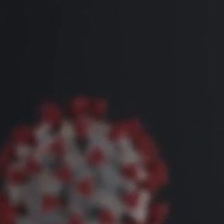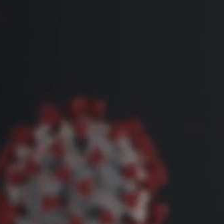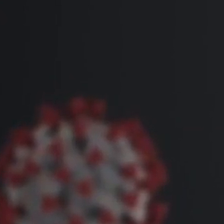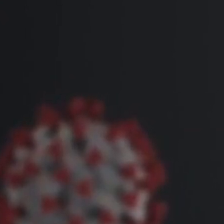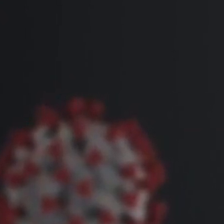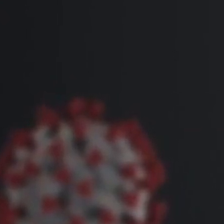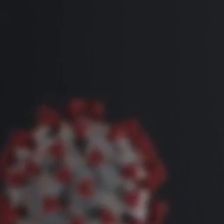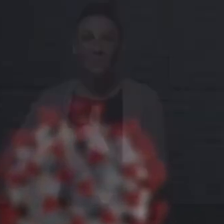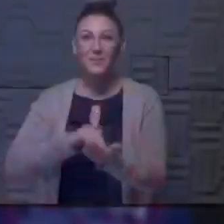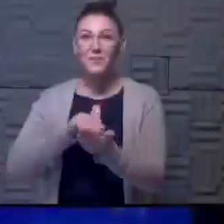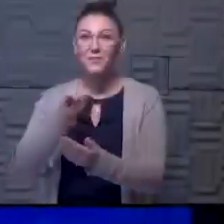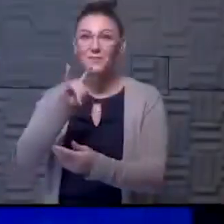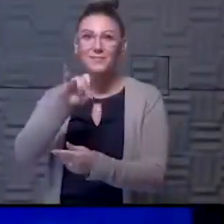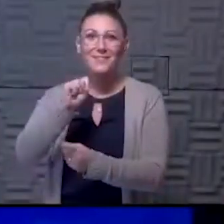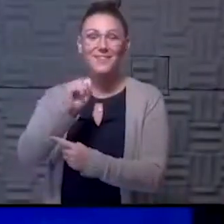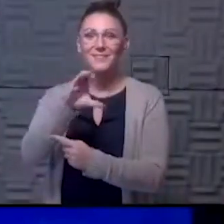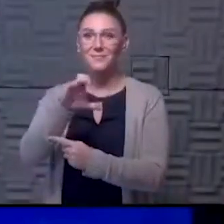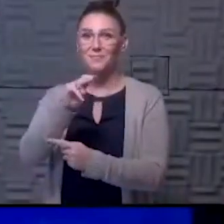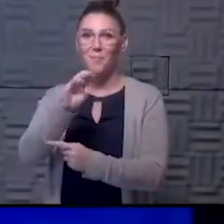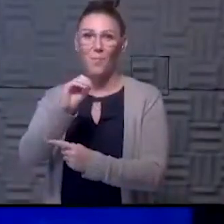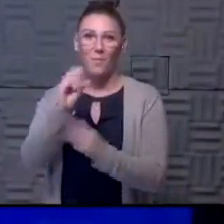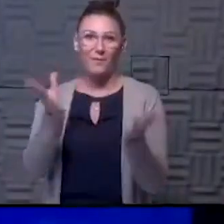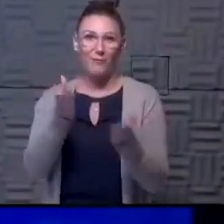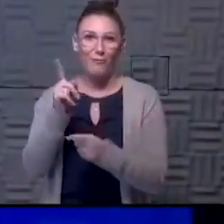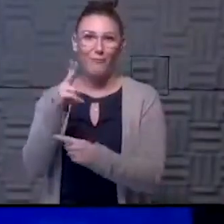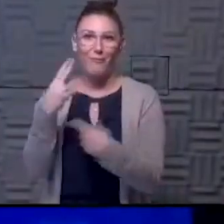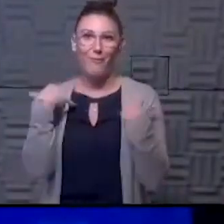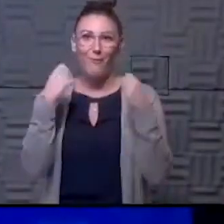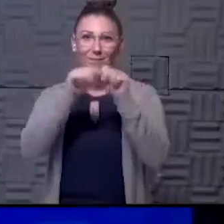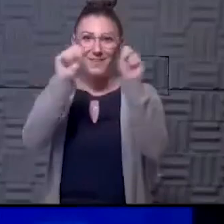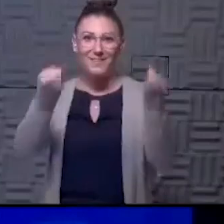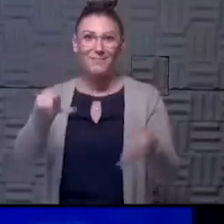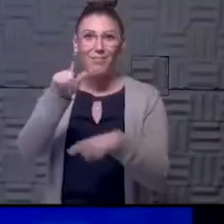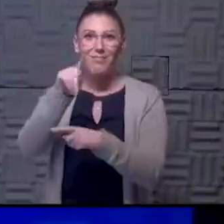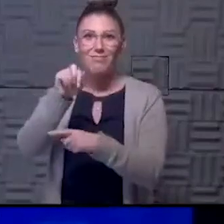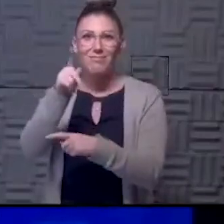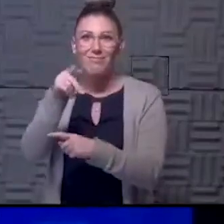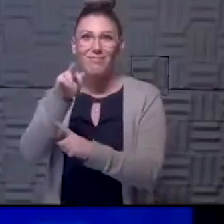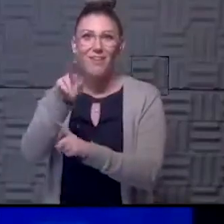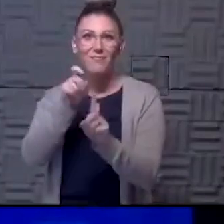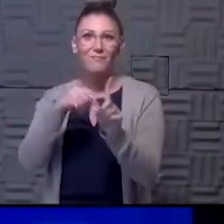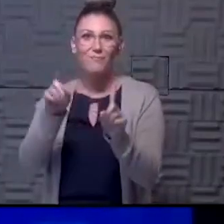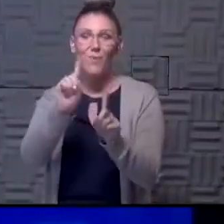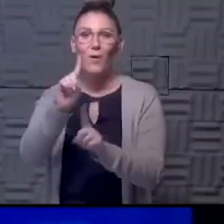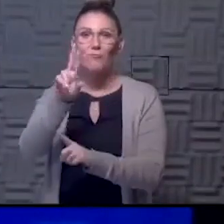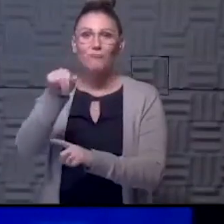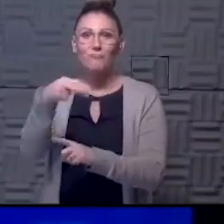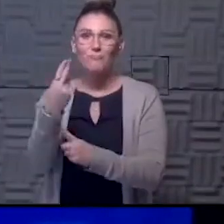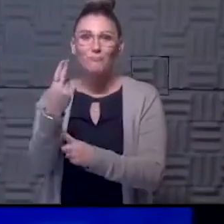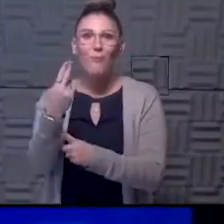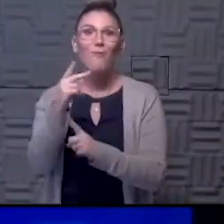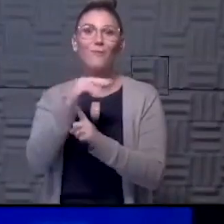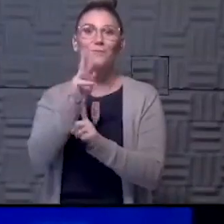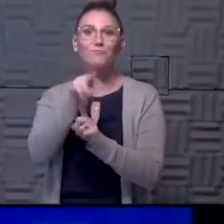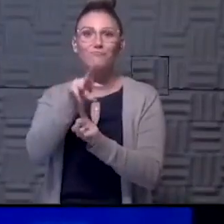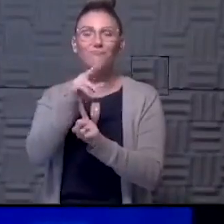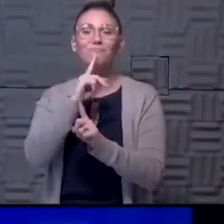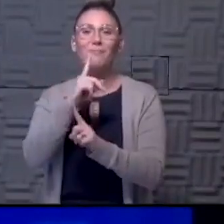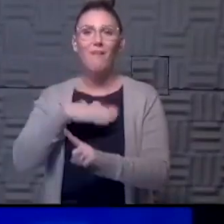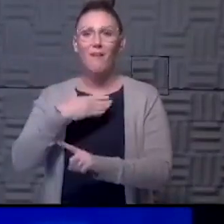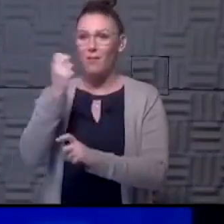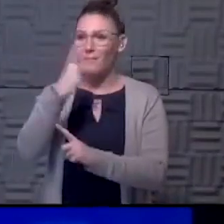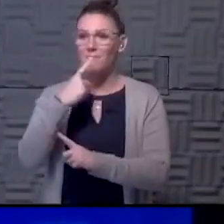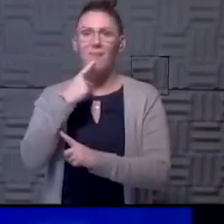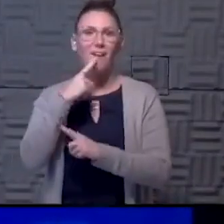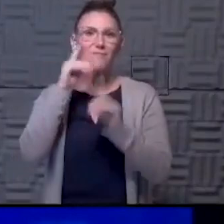Hey, good morning. This is Steve Stites, Chief Medical Officer here at the University of Kansas Health System, broadcasting live with you from the Dolph Simons Family Studio. Delighted to be back with you on this